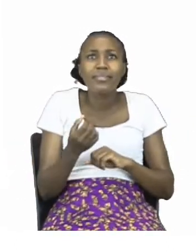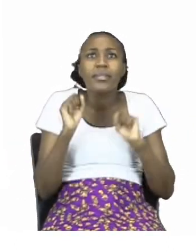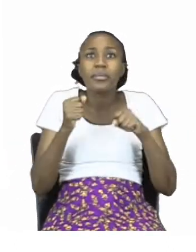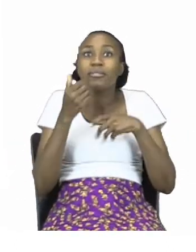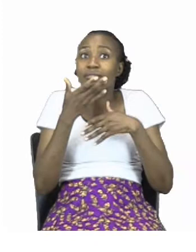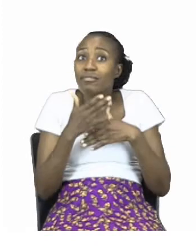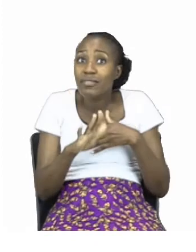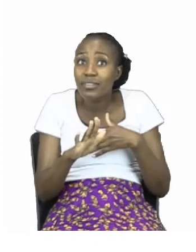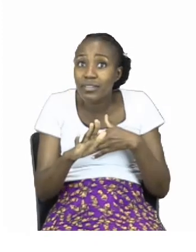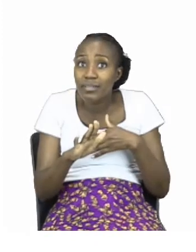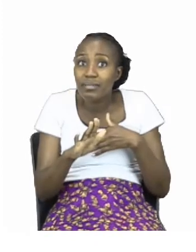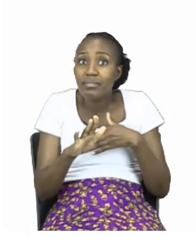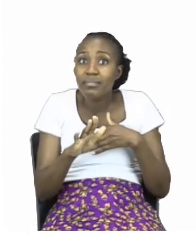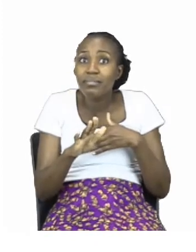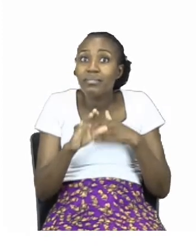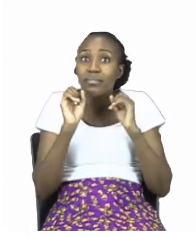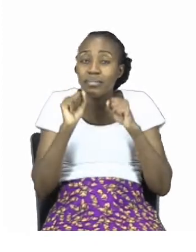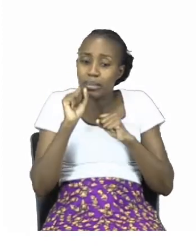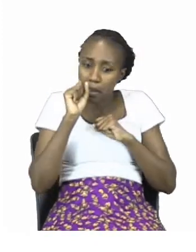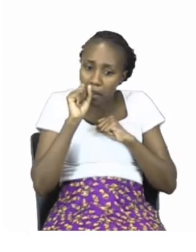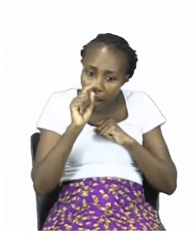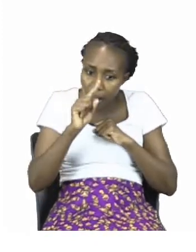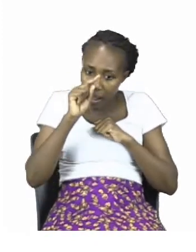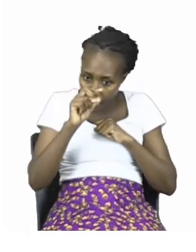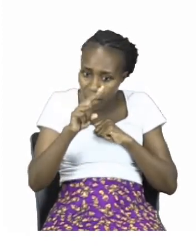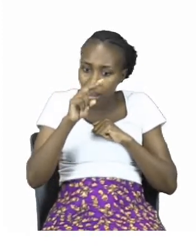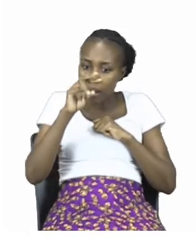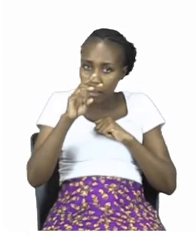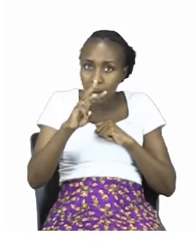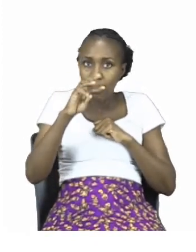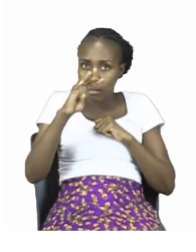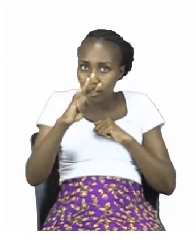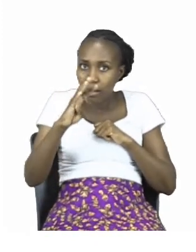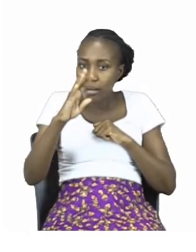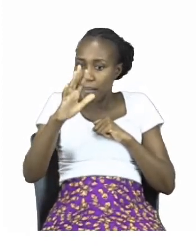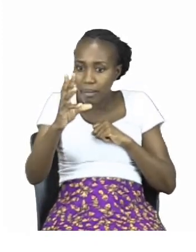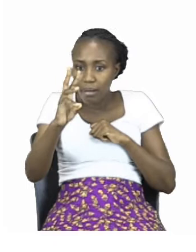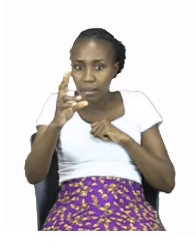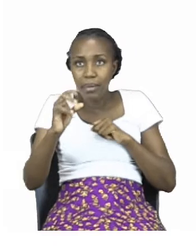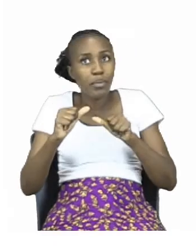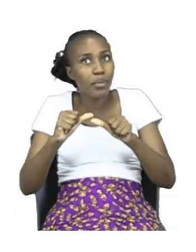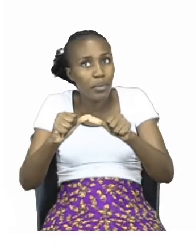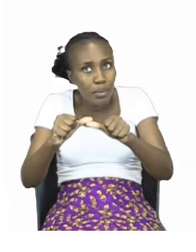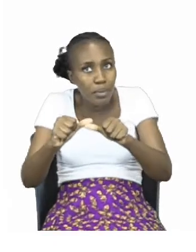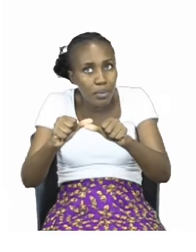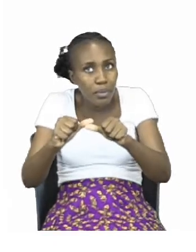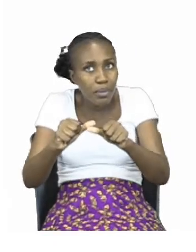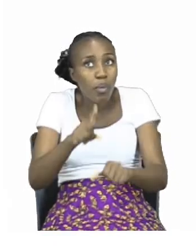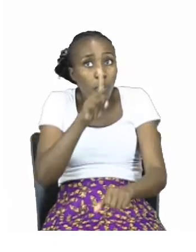help. We have to count on in order for it to be complete. You're going to start from